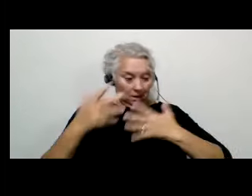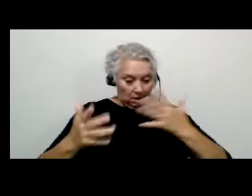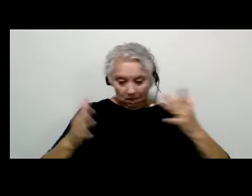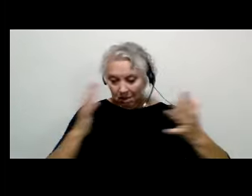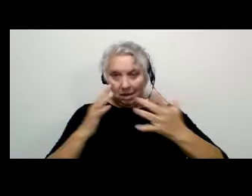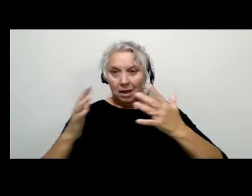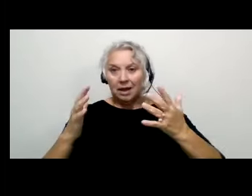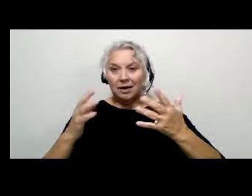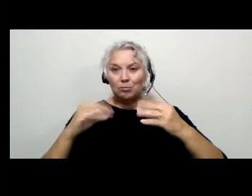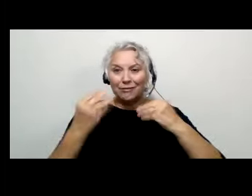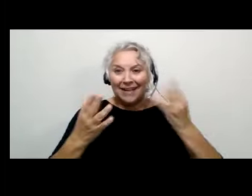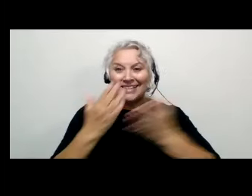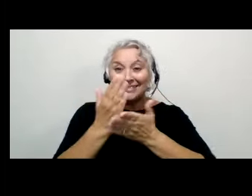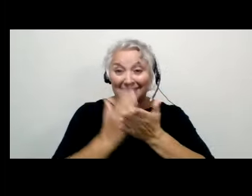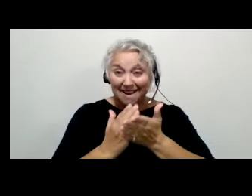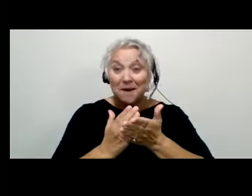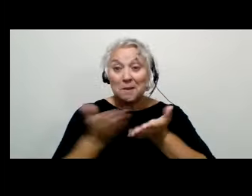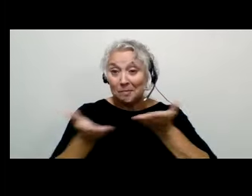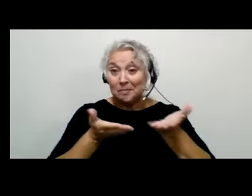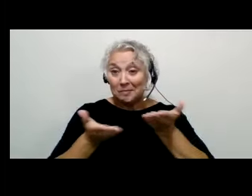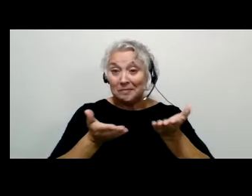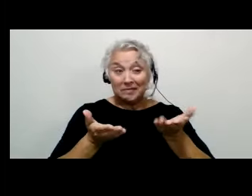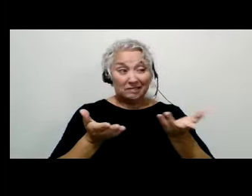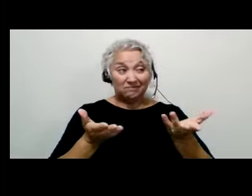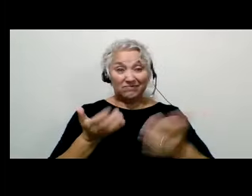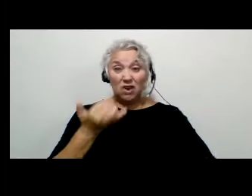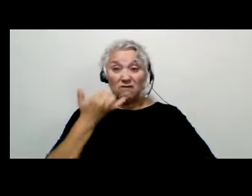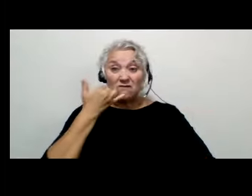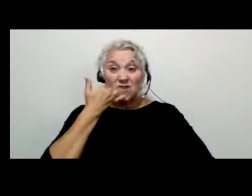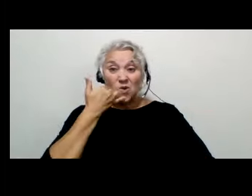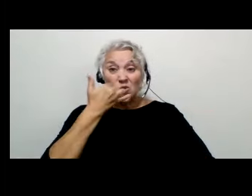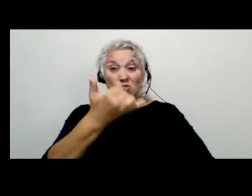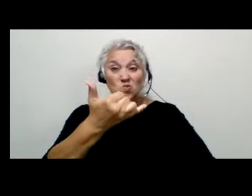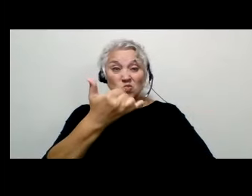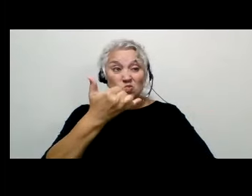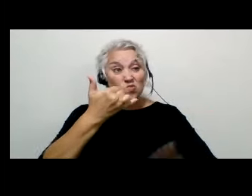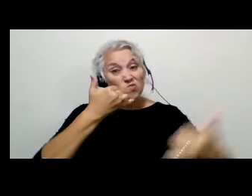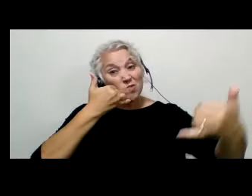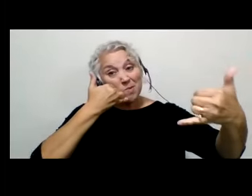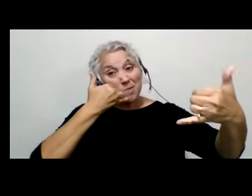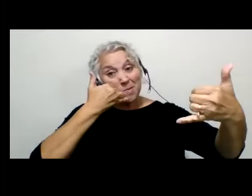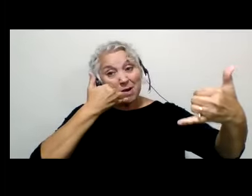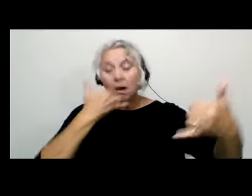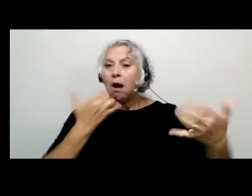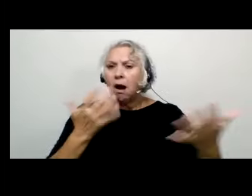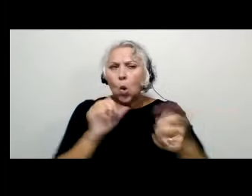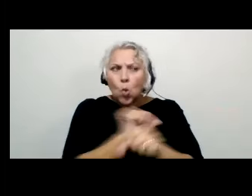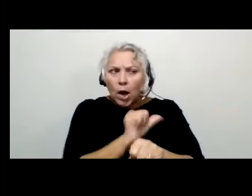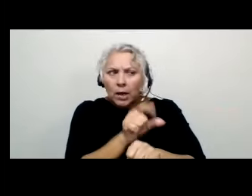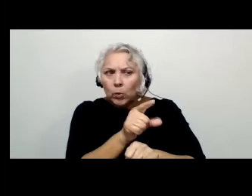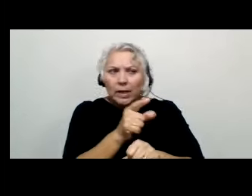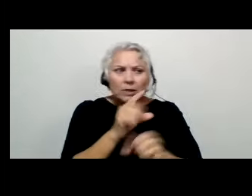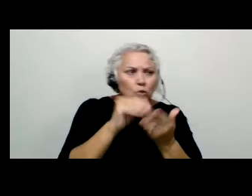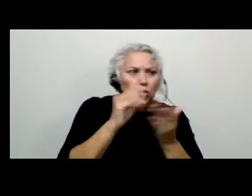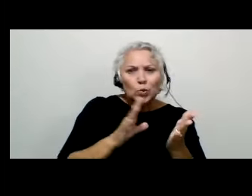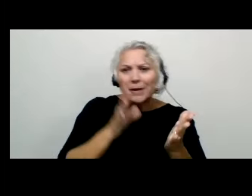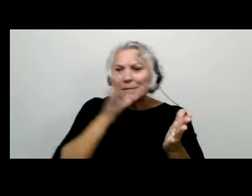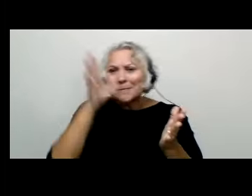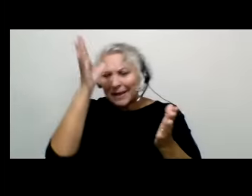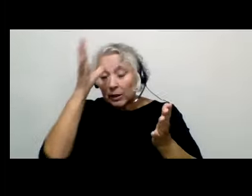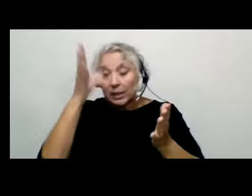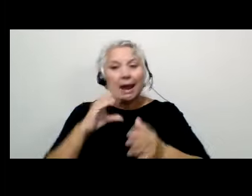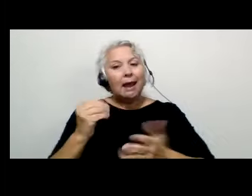even provide some of our services just through phone calls and working with students and parents that way. And of